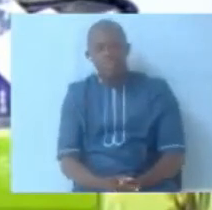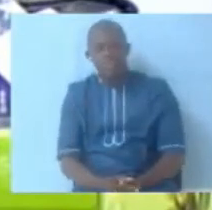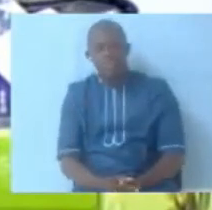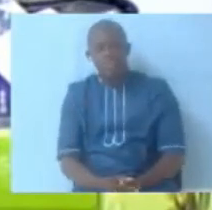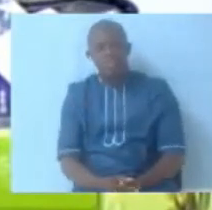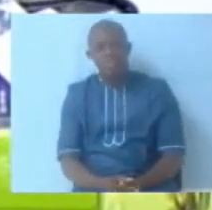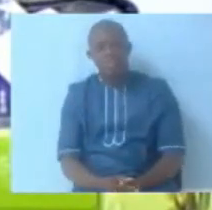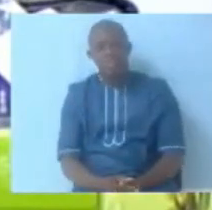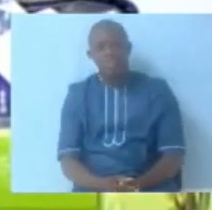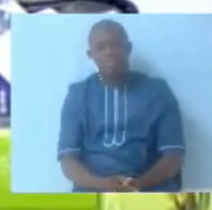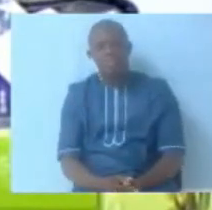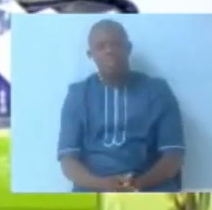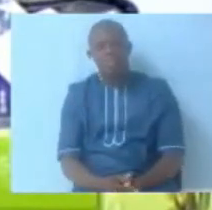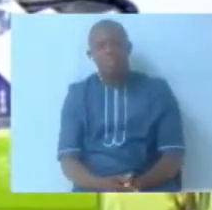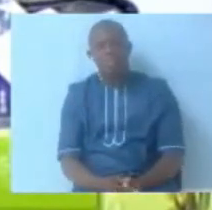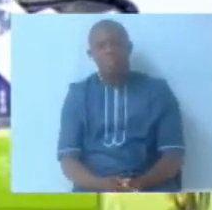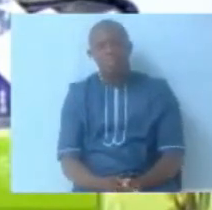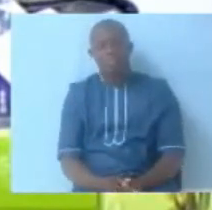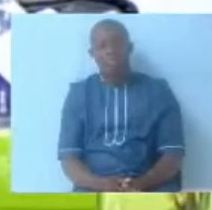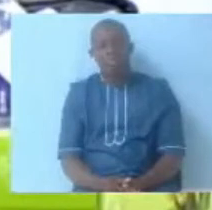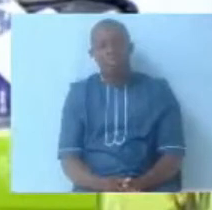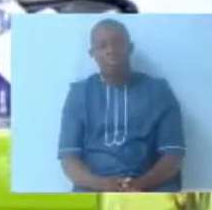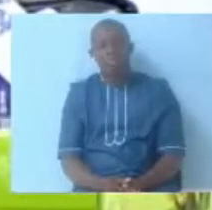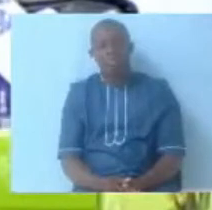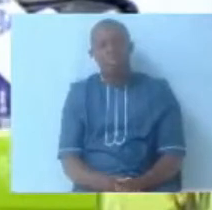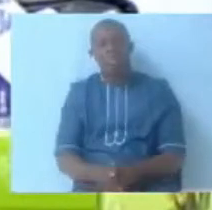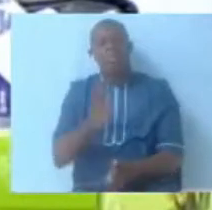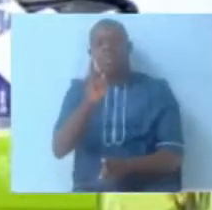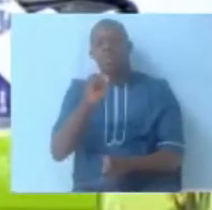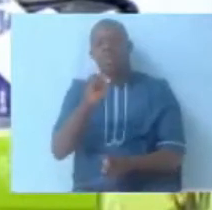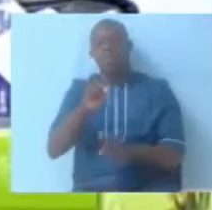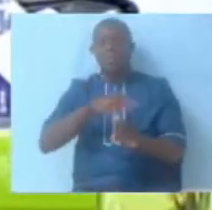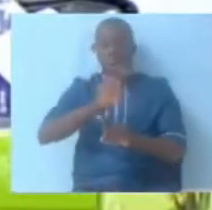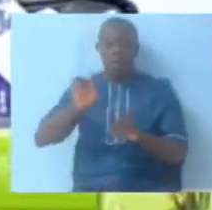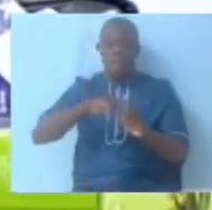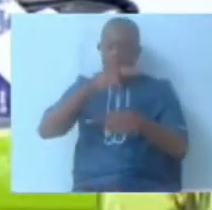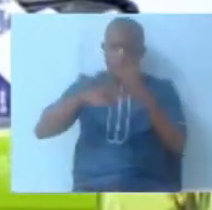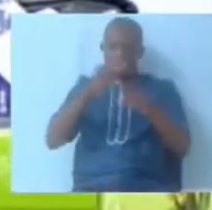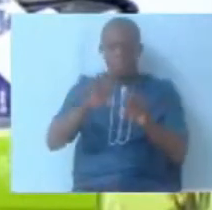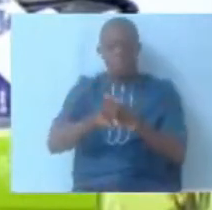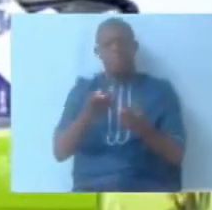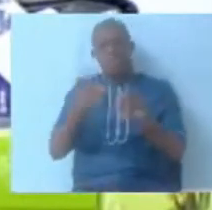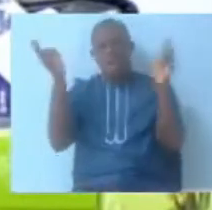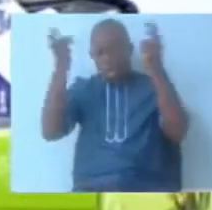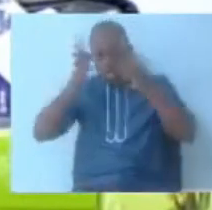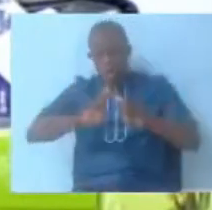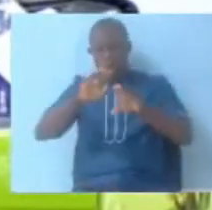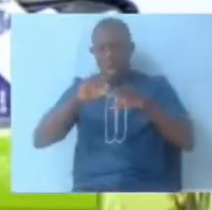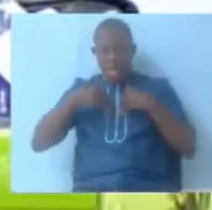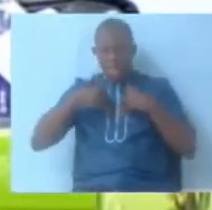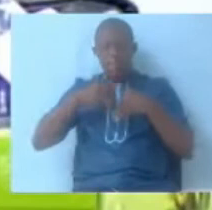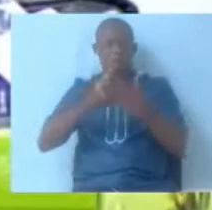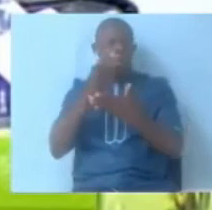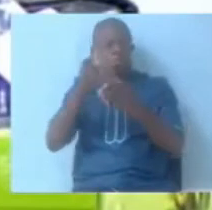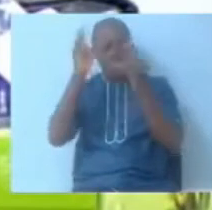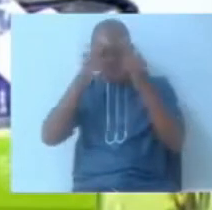this was not in relation to matters pertaining to legality of legislations vis-à-vis the constitution.